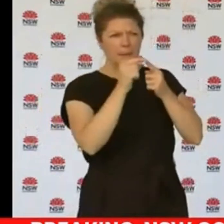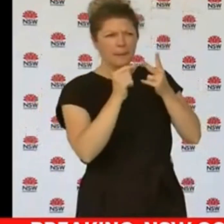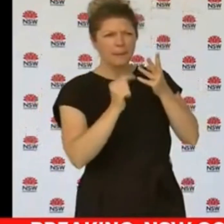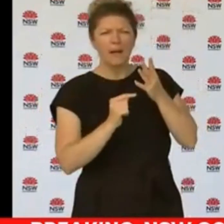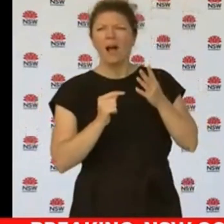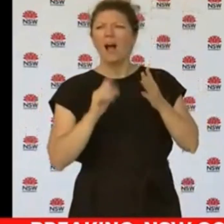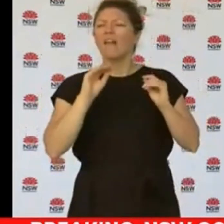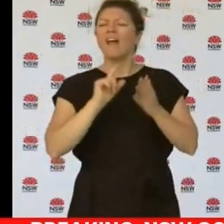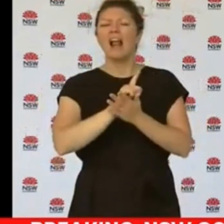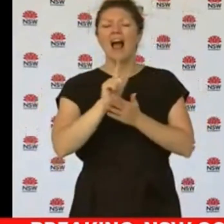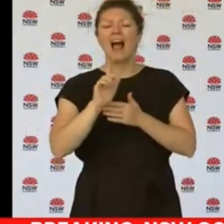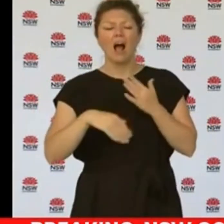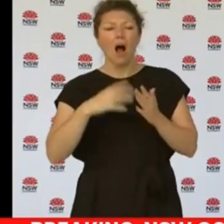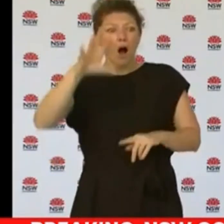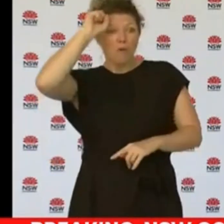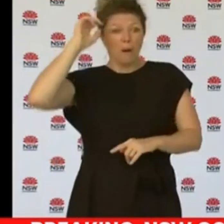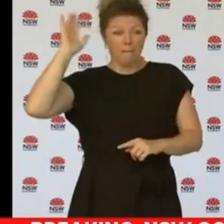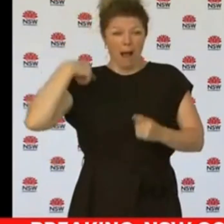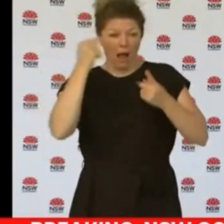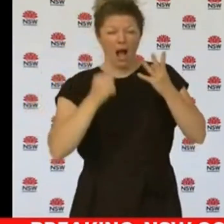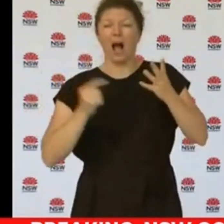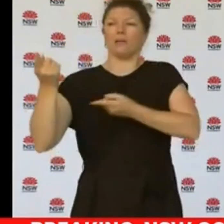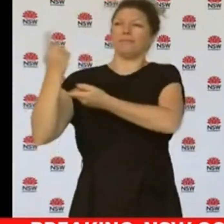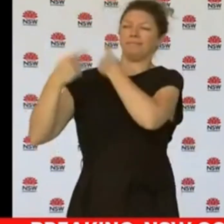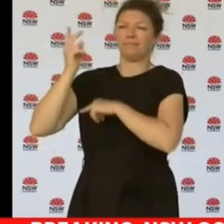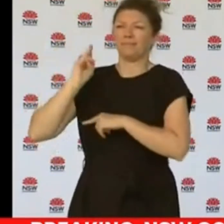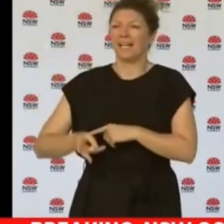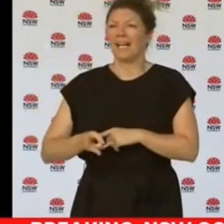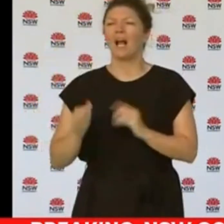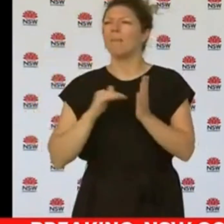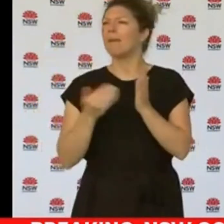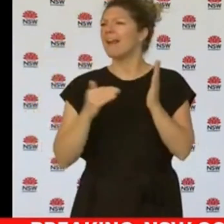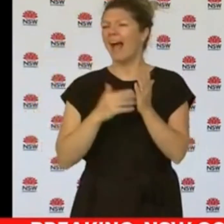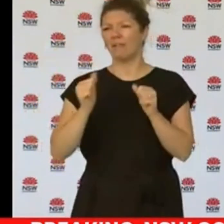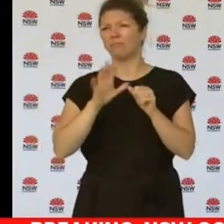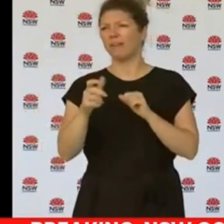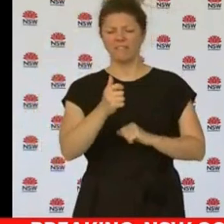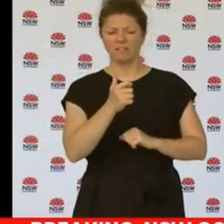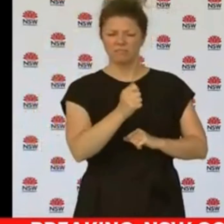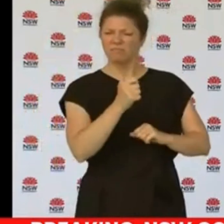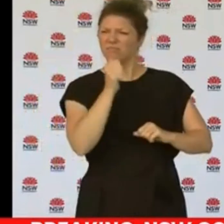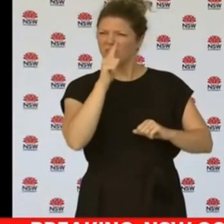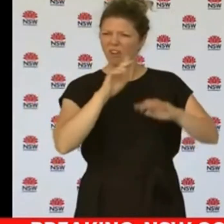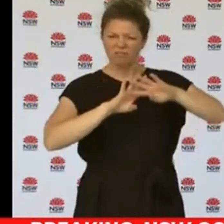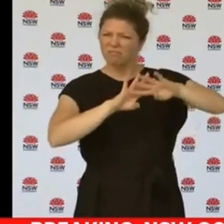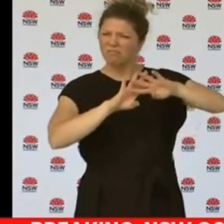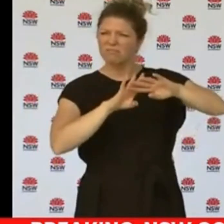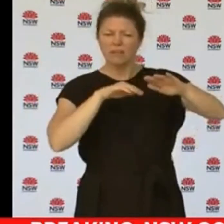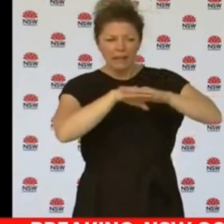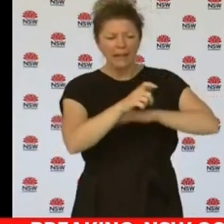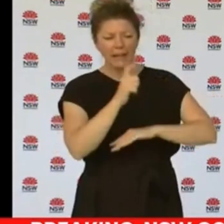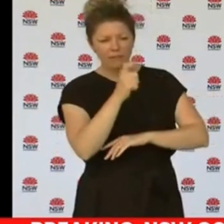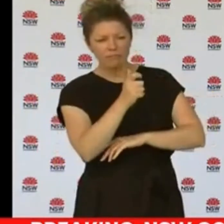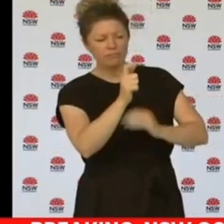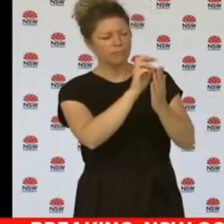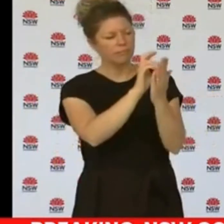remember subsequently, and that delays our ability to get on top of issues. But given now that we've got QR codes that are compulsory in businesses and